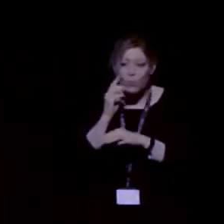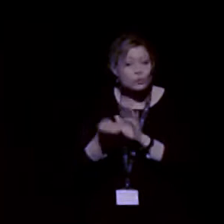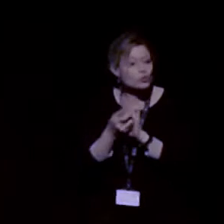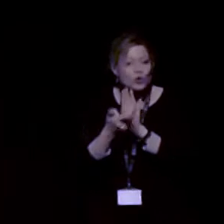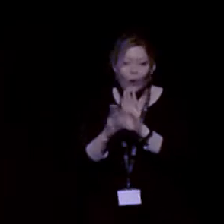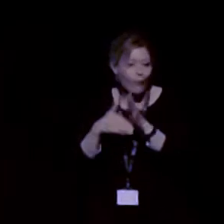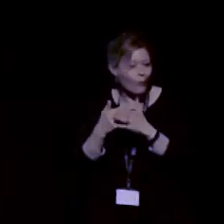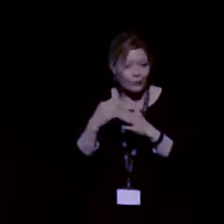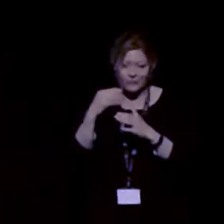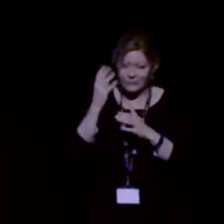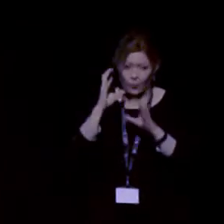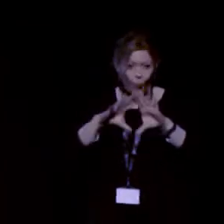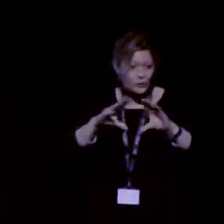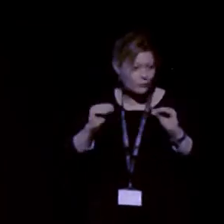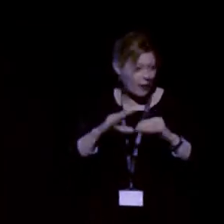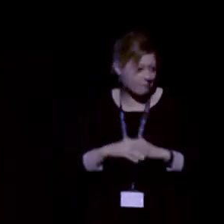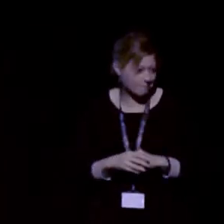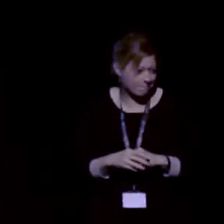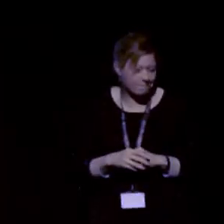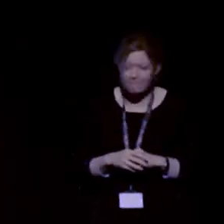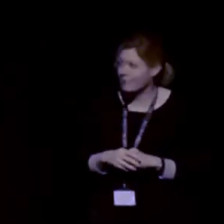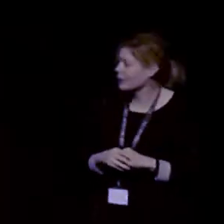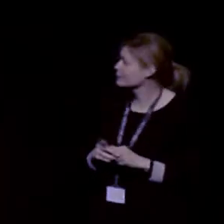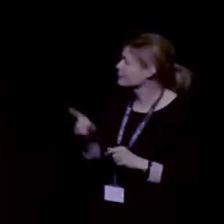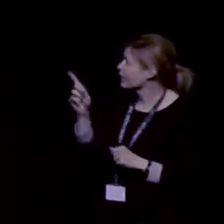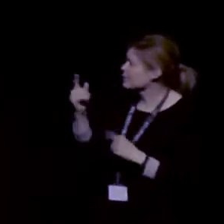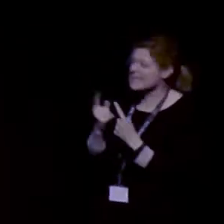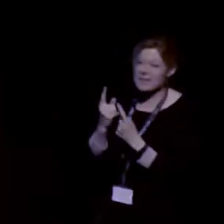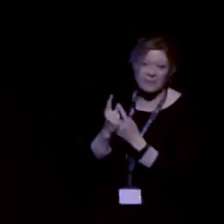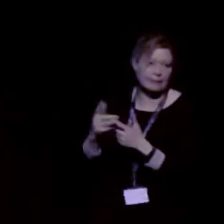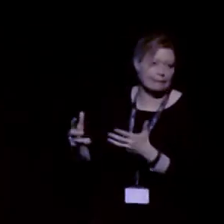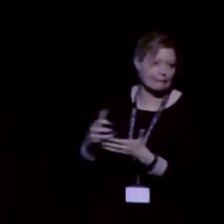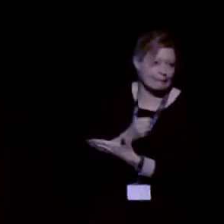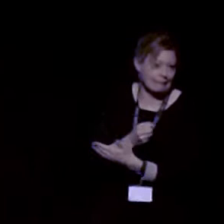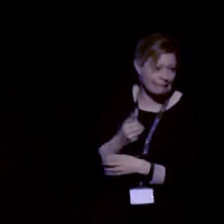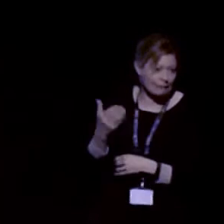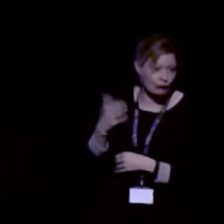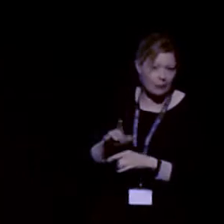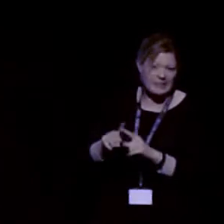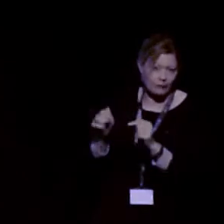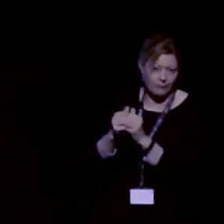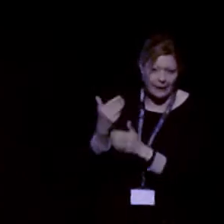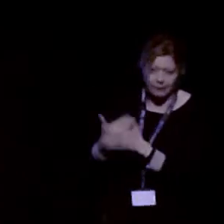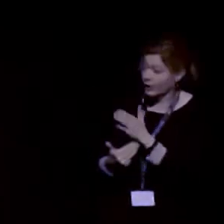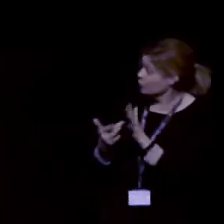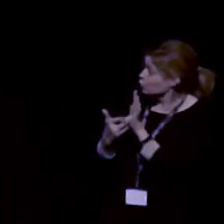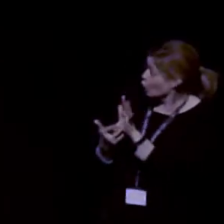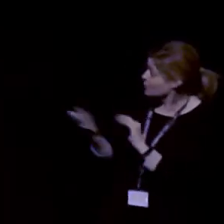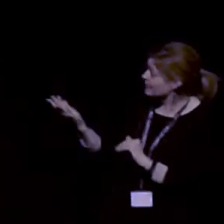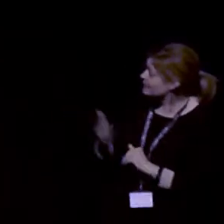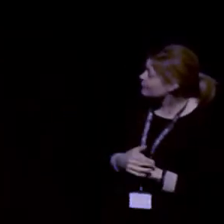here's a figure that I've stolen from a paper of Kujawa and Lieberman that illustrates that.